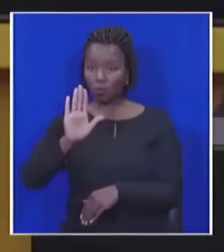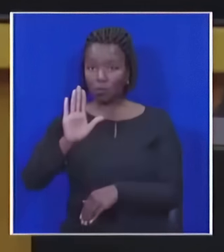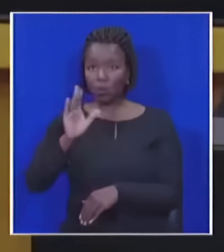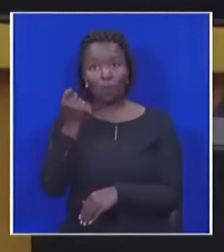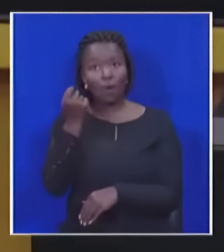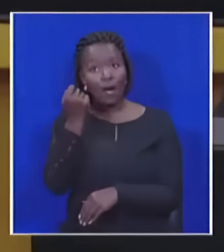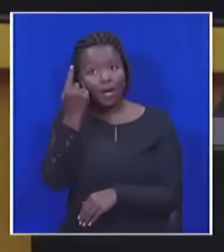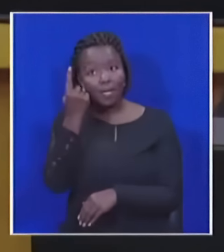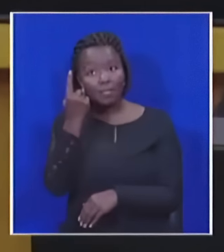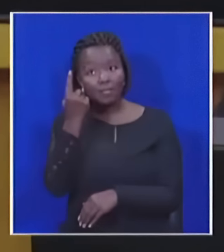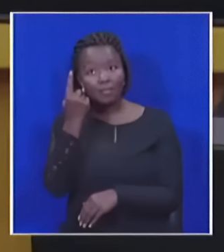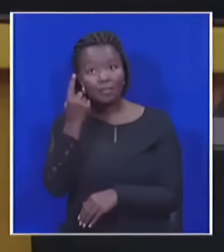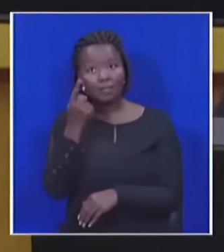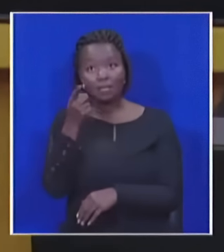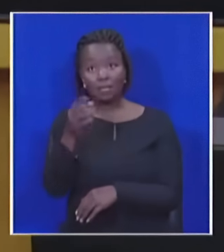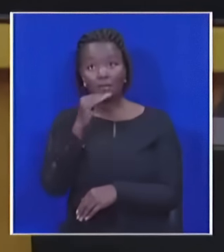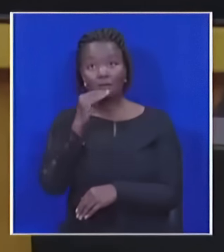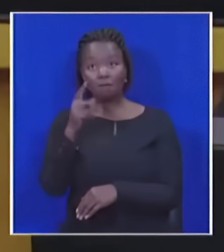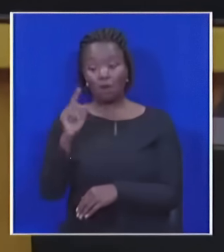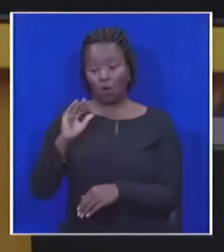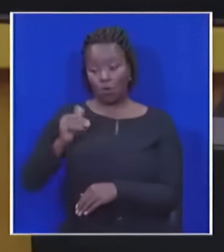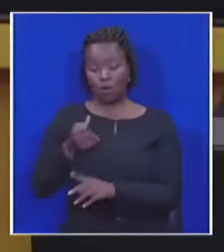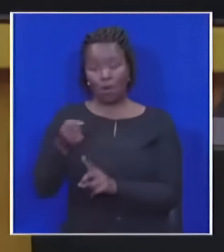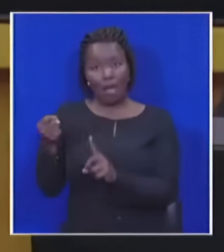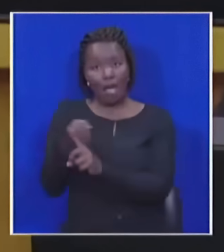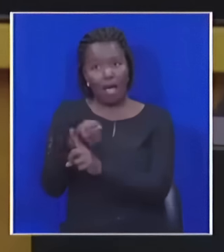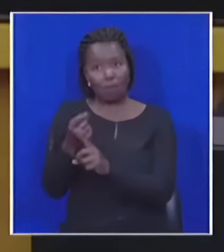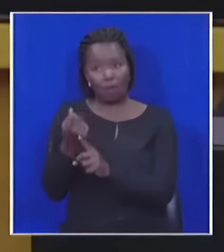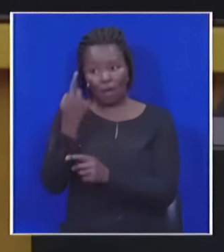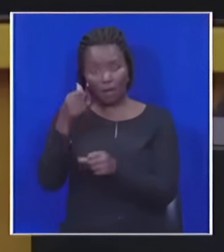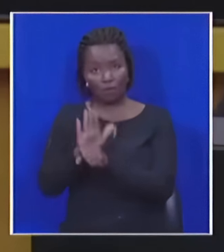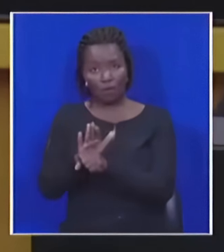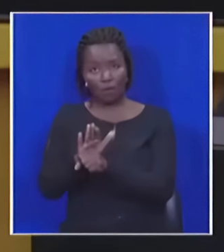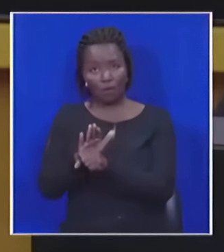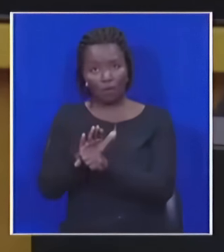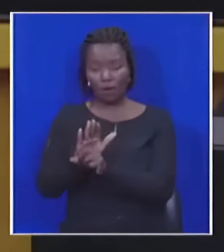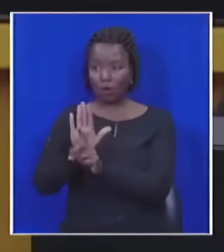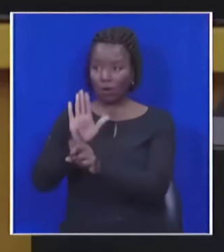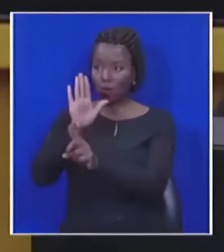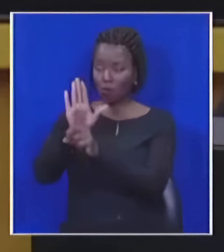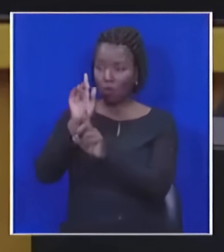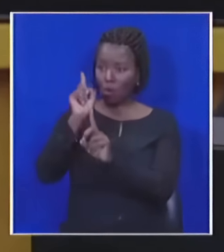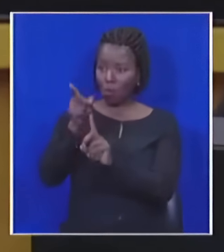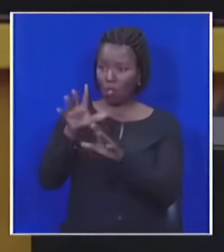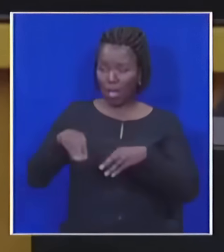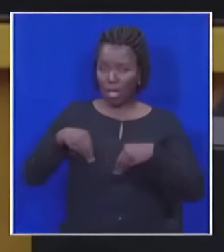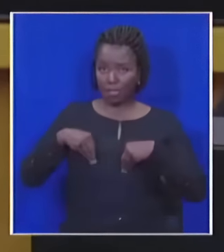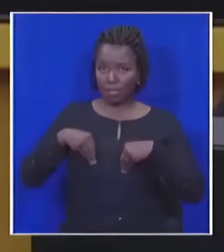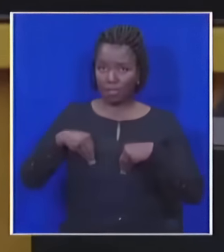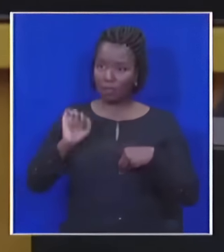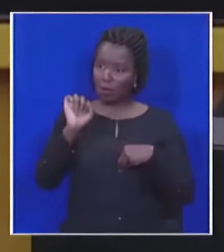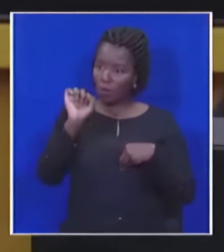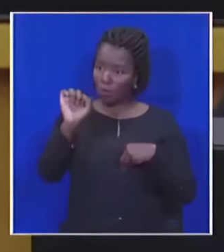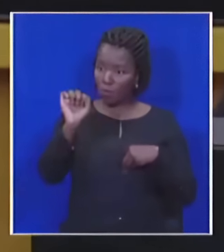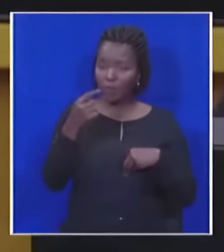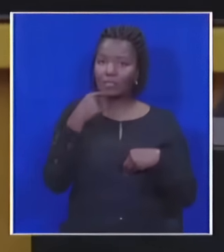understand the abuse of women? Would you accept when I say to you, you add